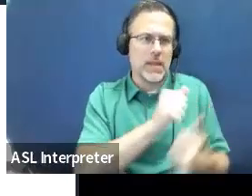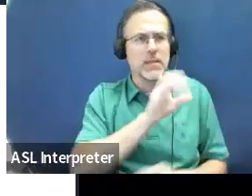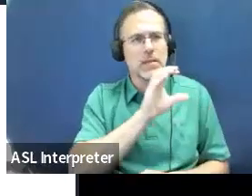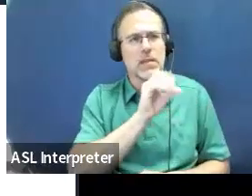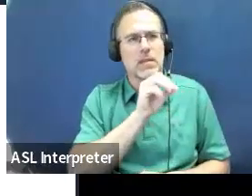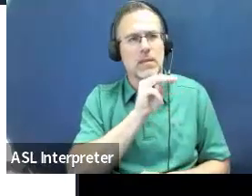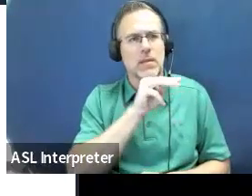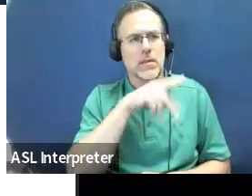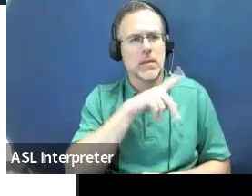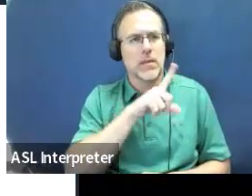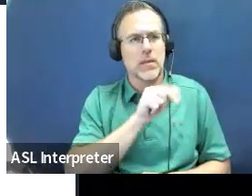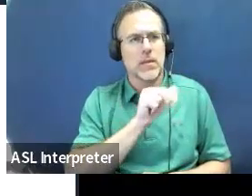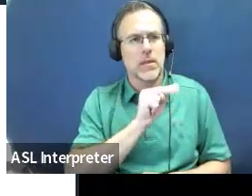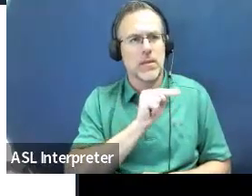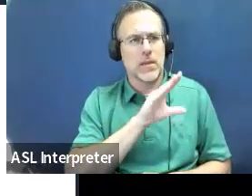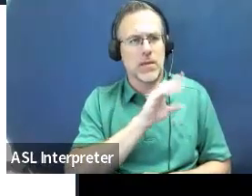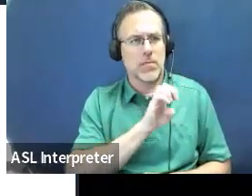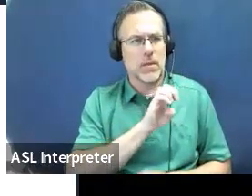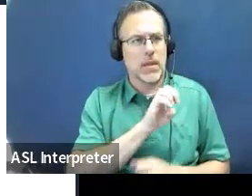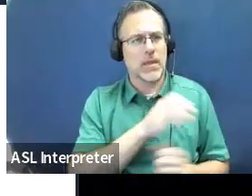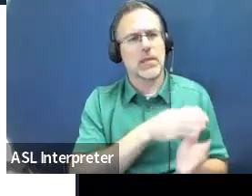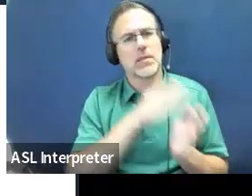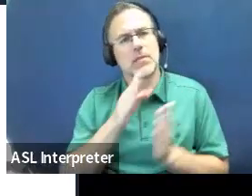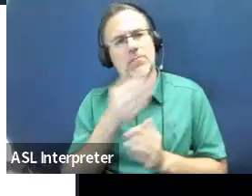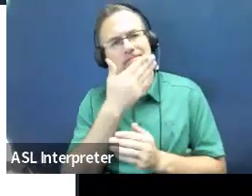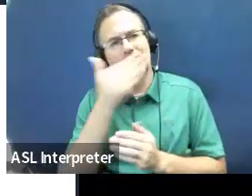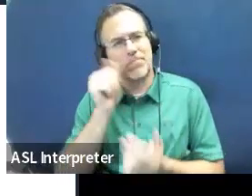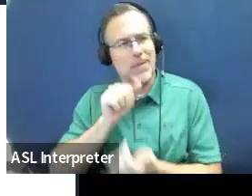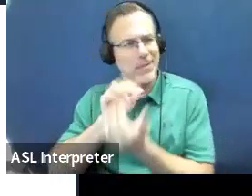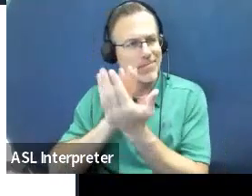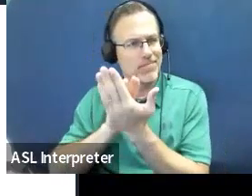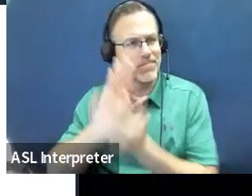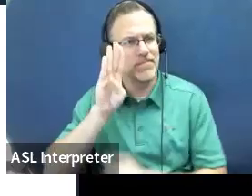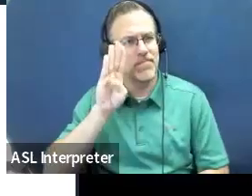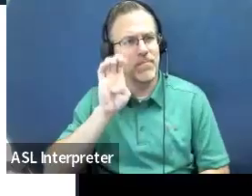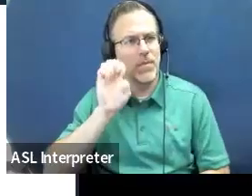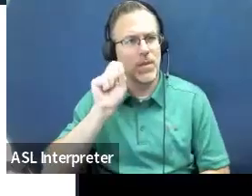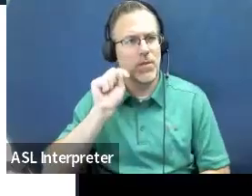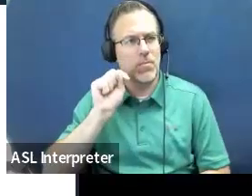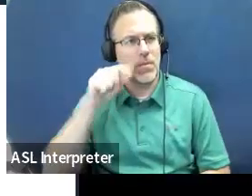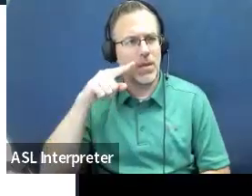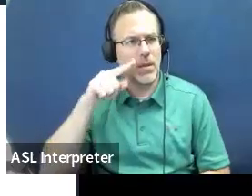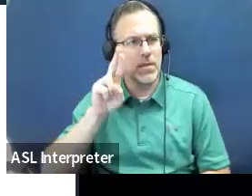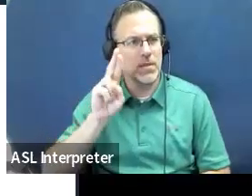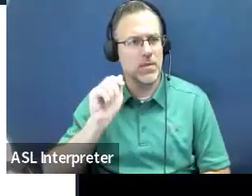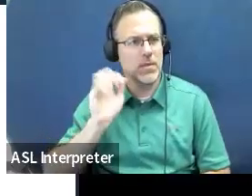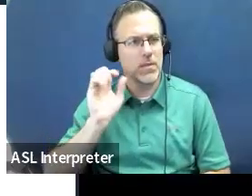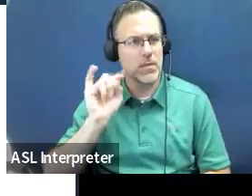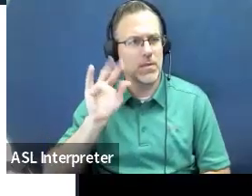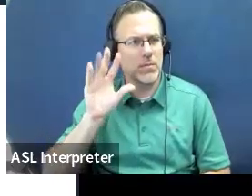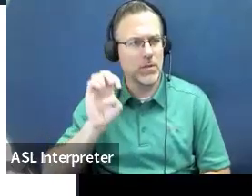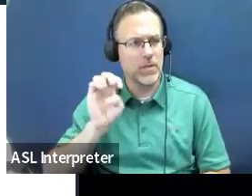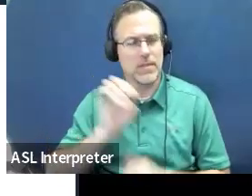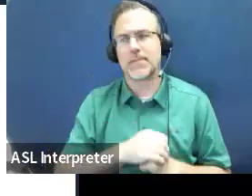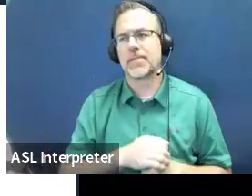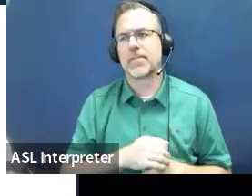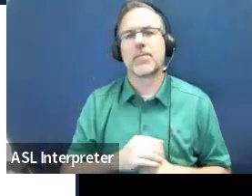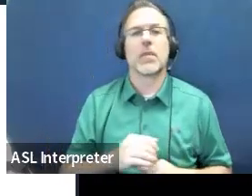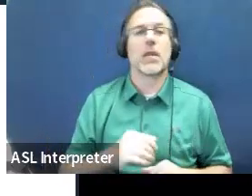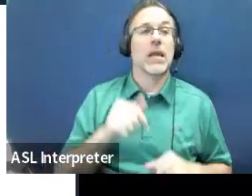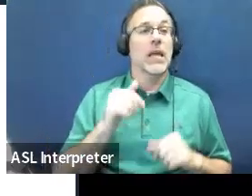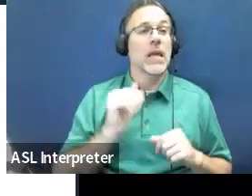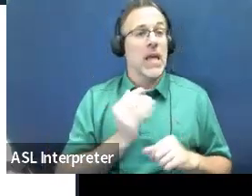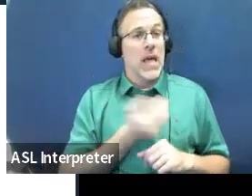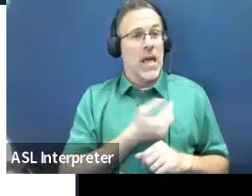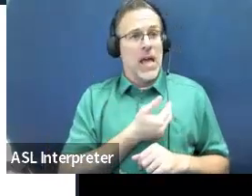background information in this topic. So our team has many responsibilities. However, our